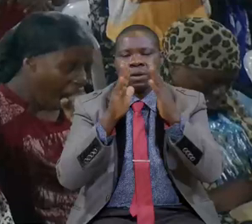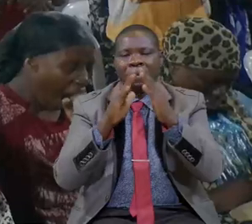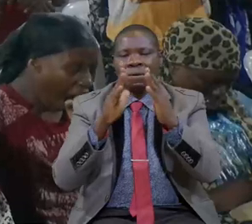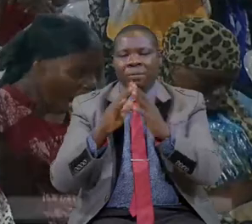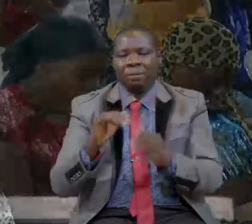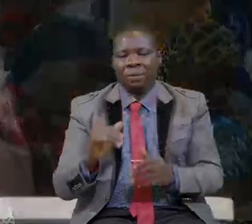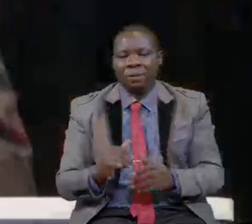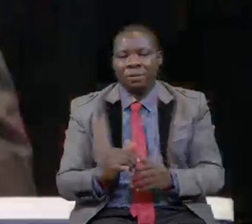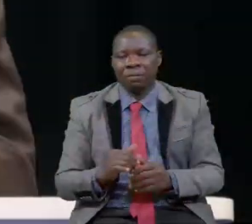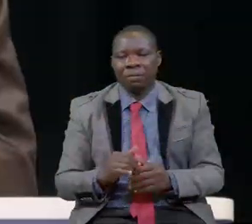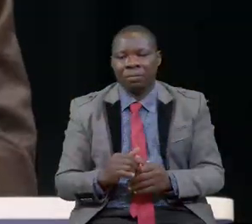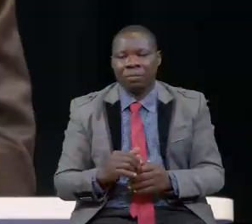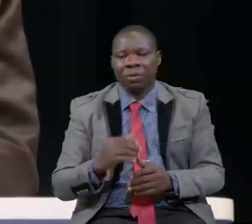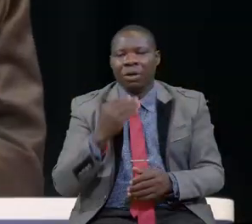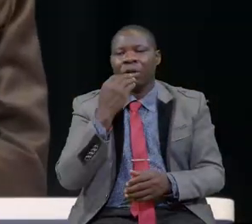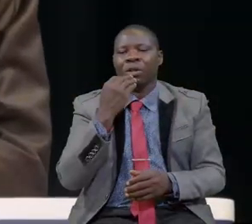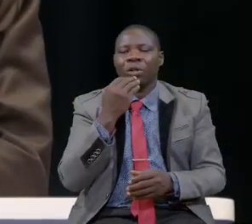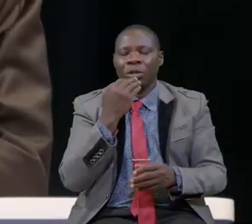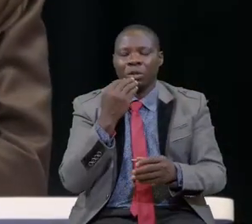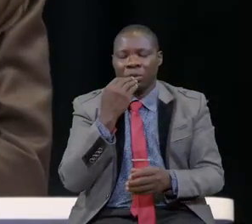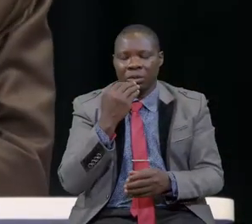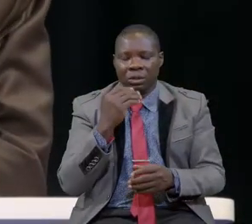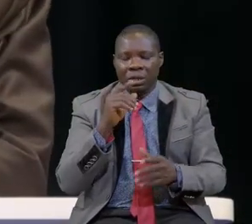Launch Hour with Jesus,